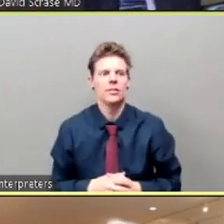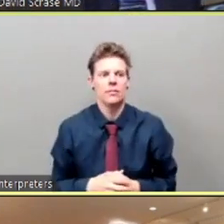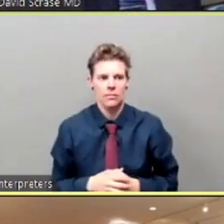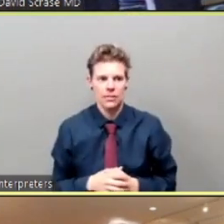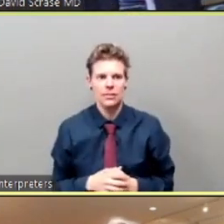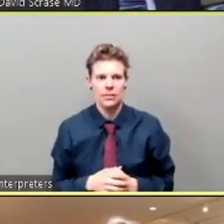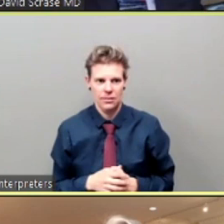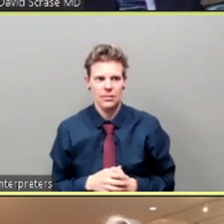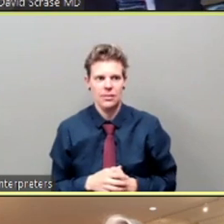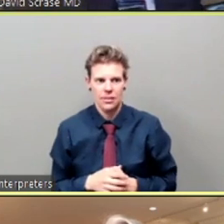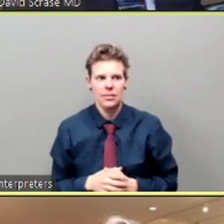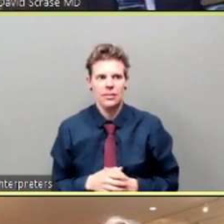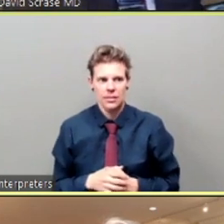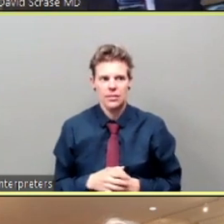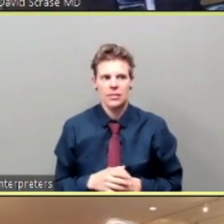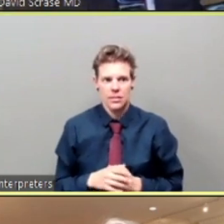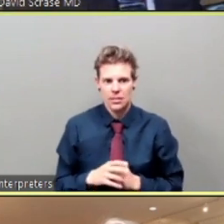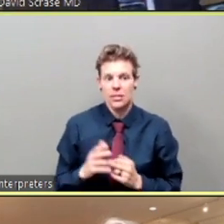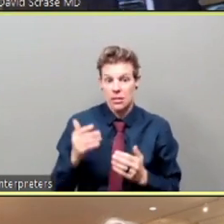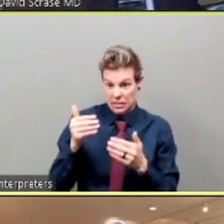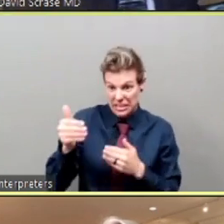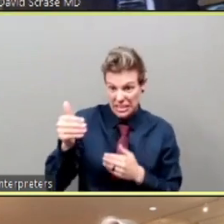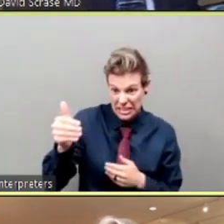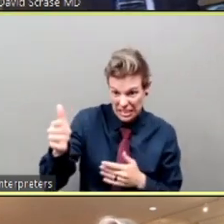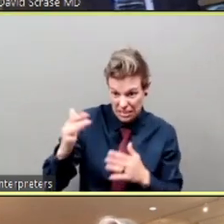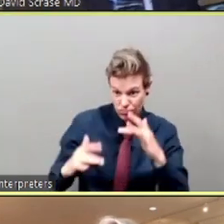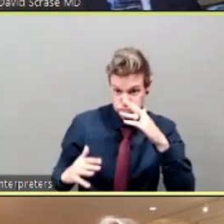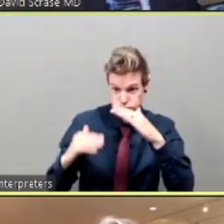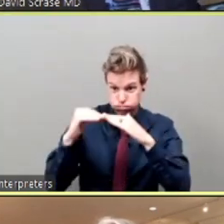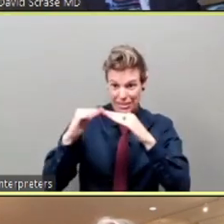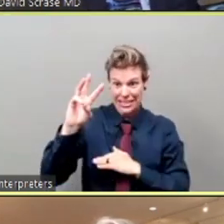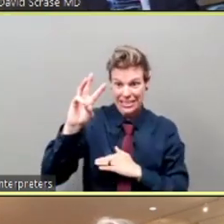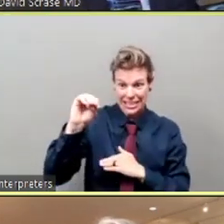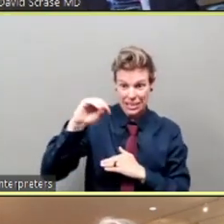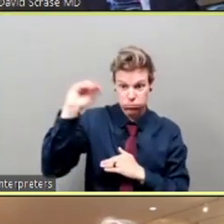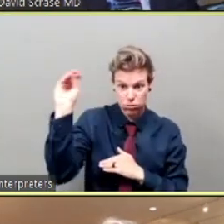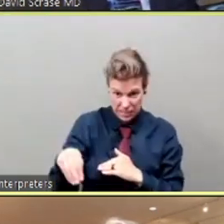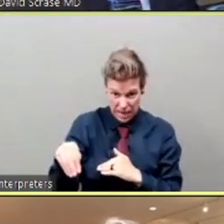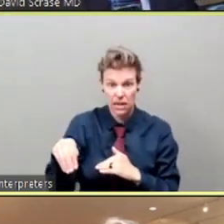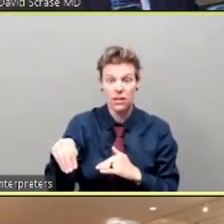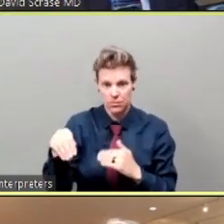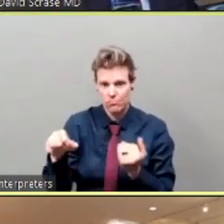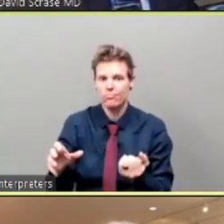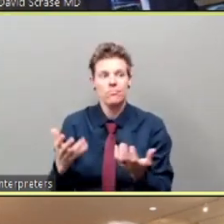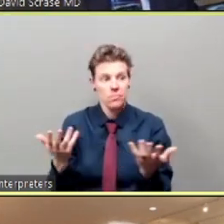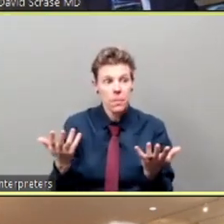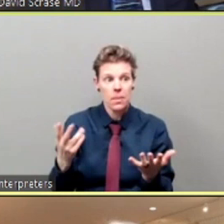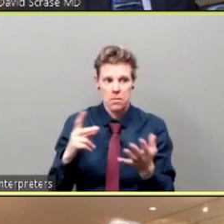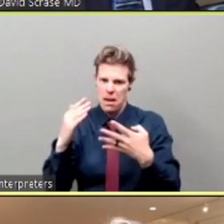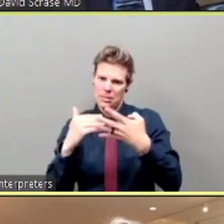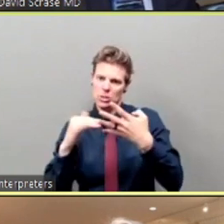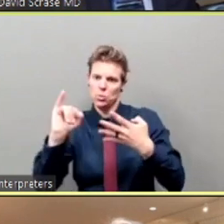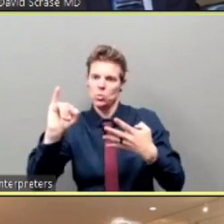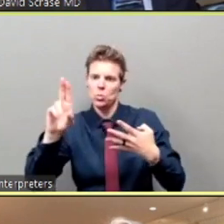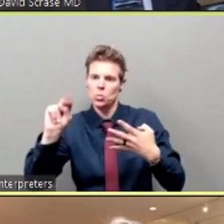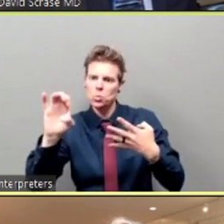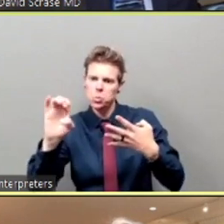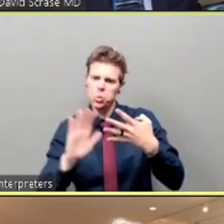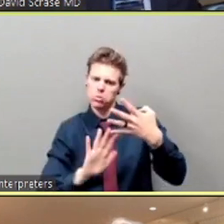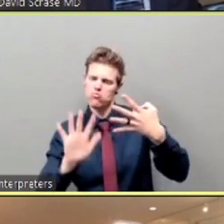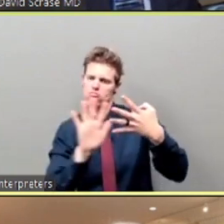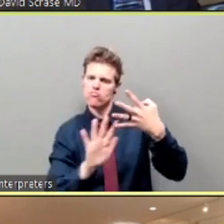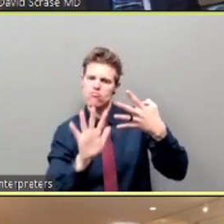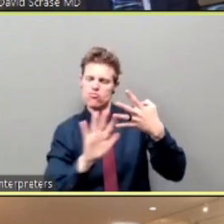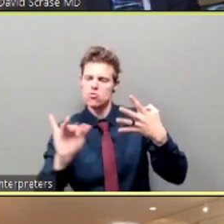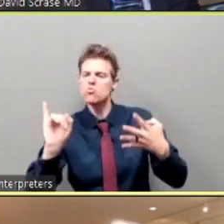are projected to be fully vaccinated by the end of June 2021. And here's what